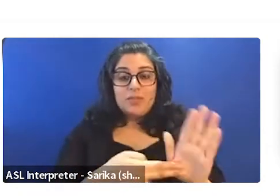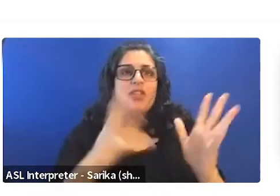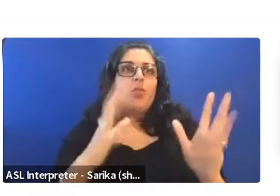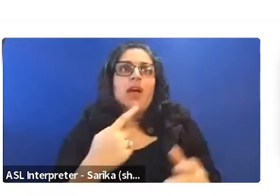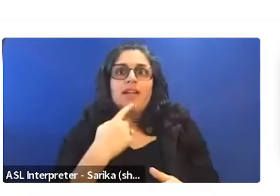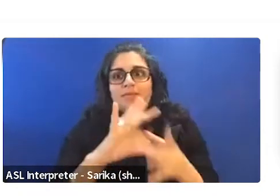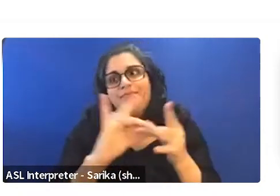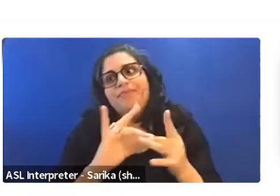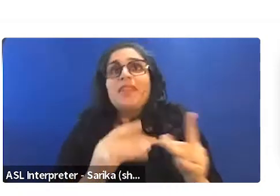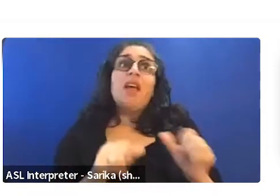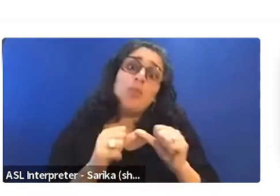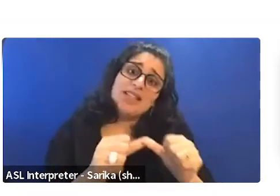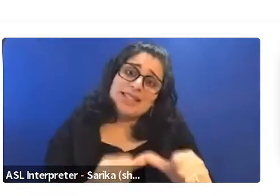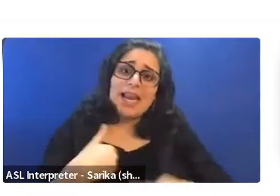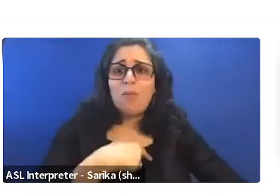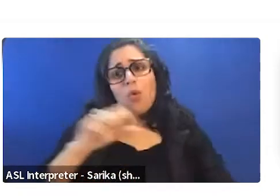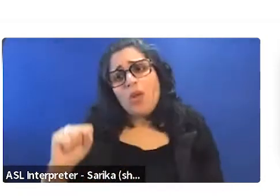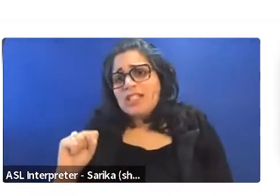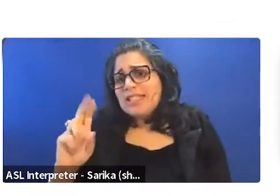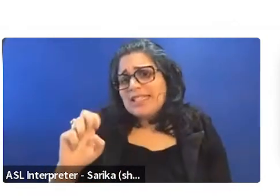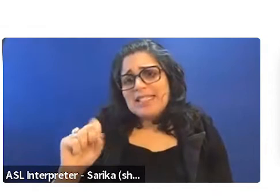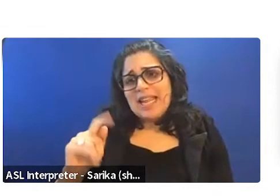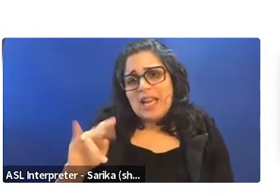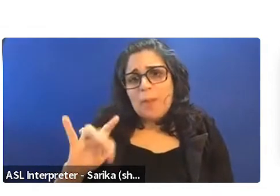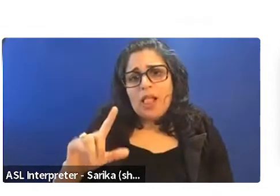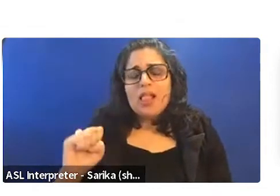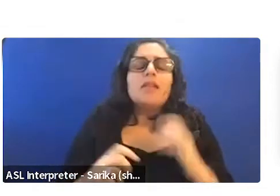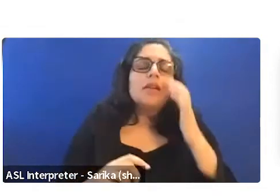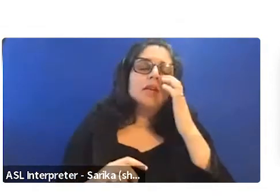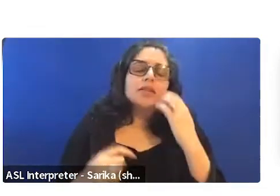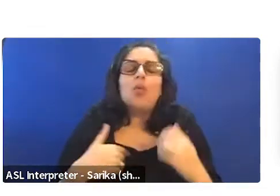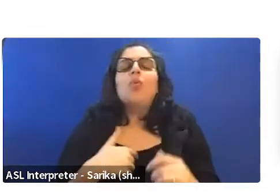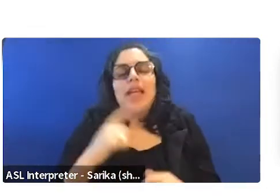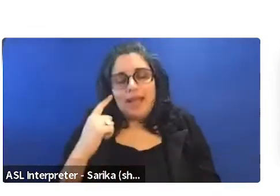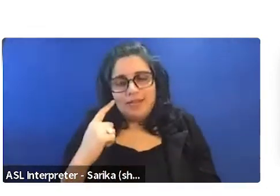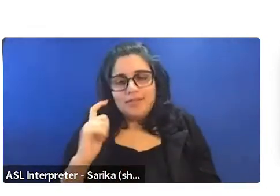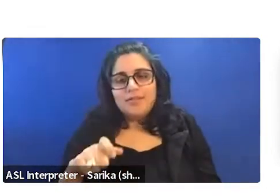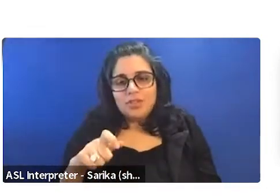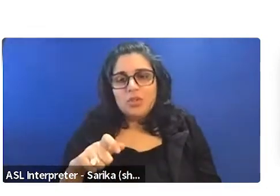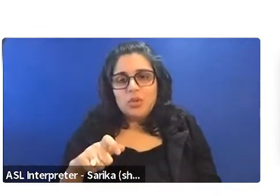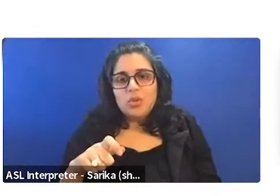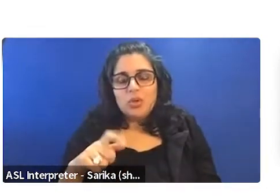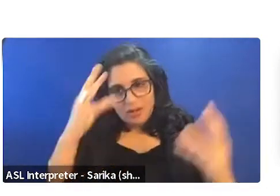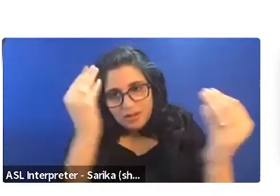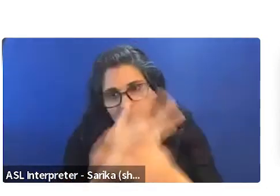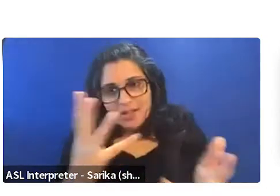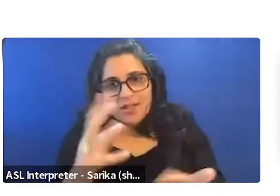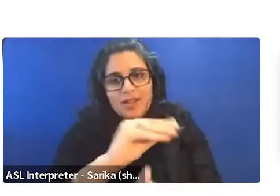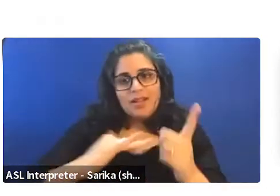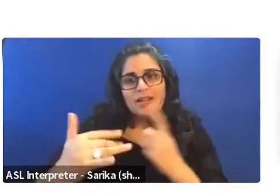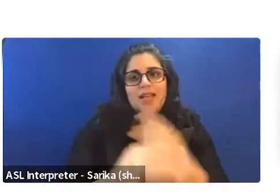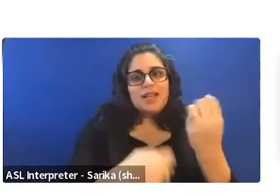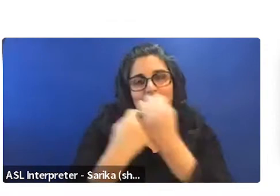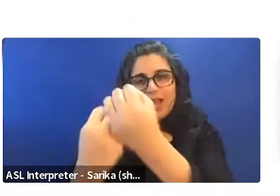want to be sustainable, primarily they want to sustain their business model. And so we have to make the choice of sustainability around sustaining their